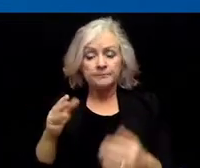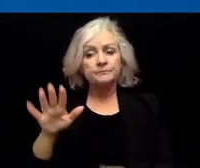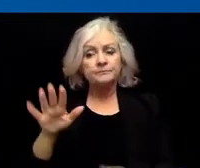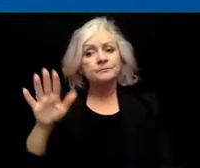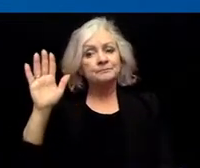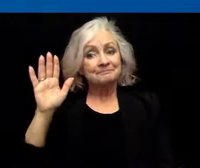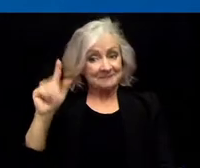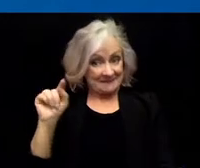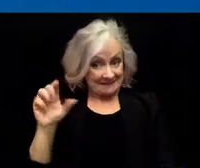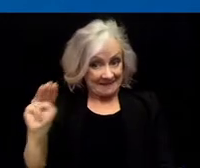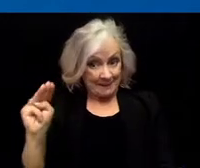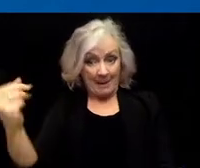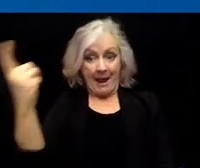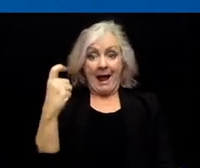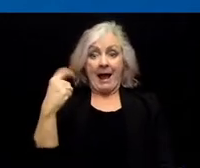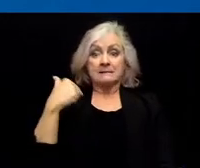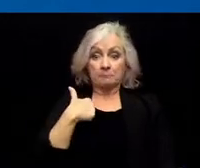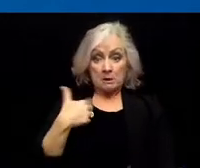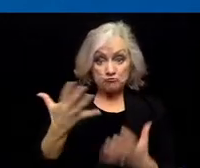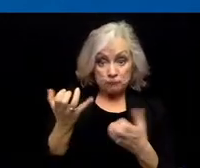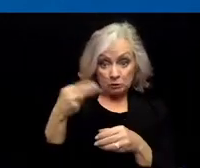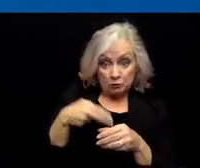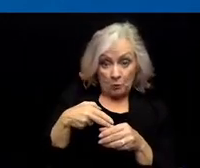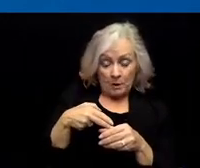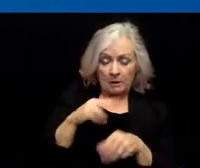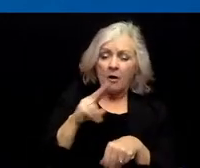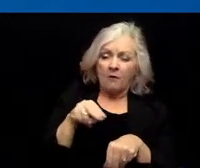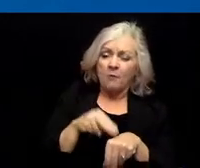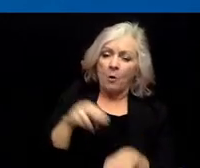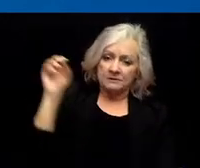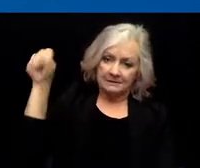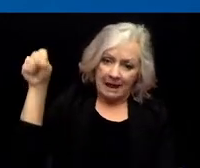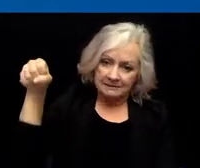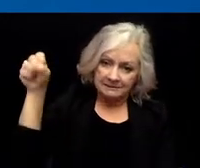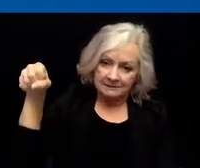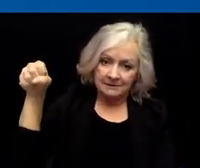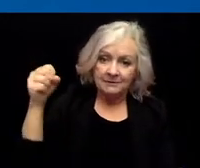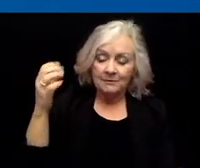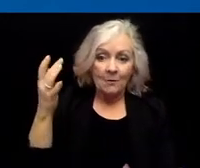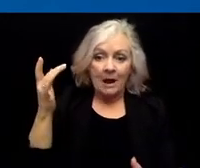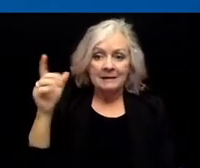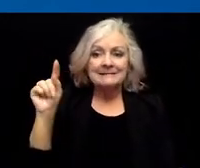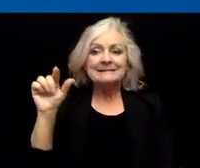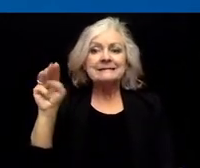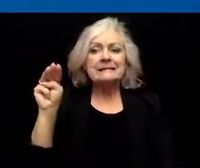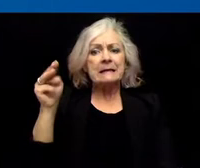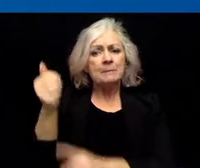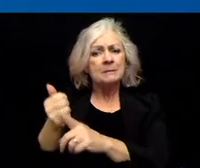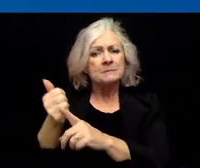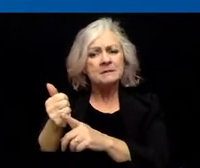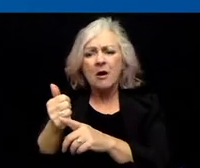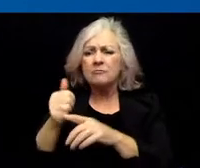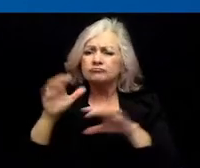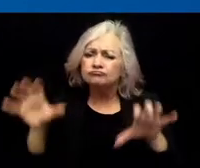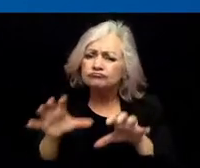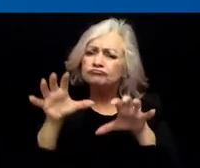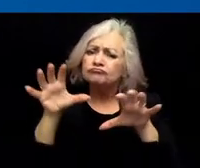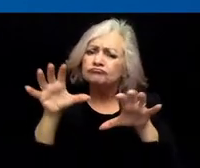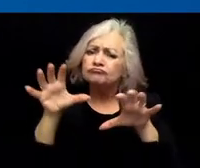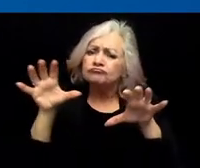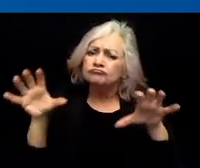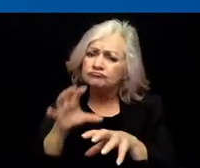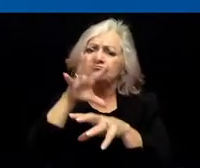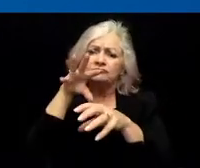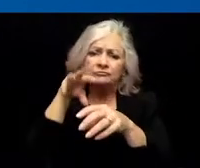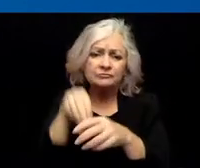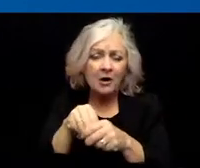part of something like this, you say yes, because Tim is about the most action-oriented person I know. And I know that I'm never wasting